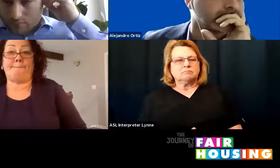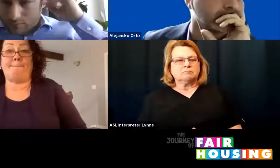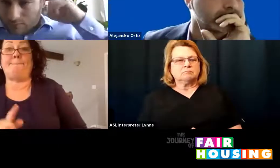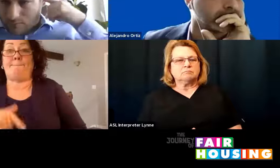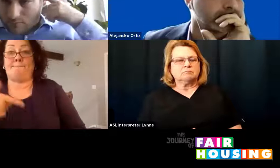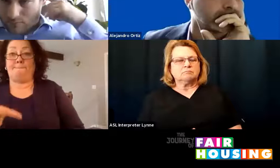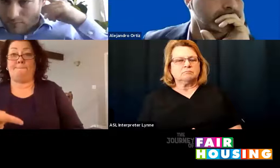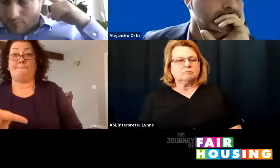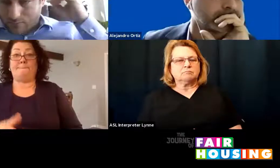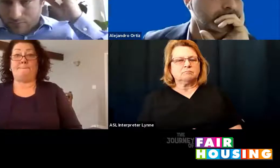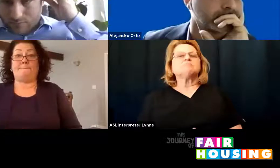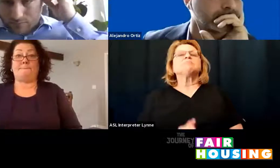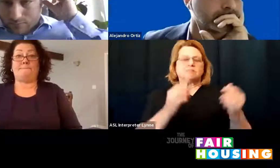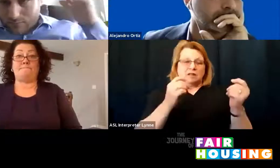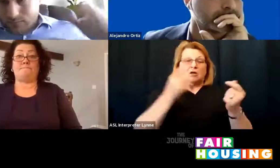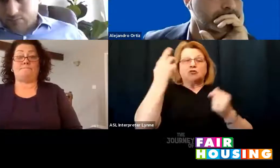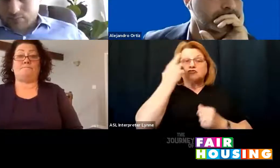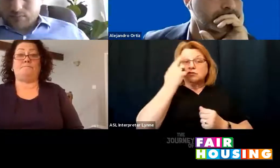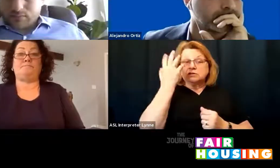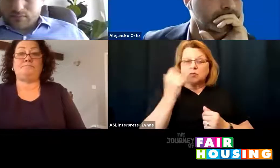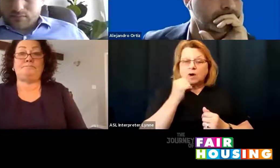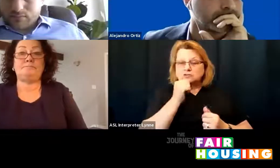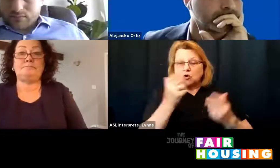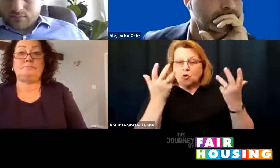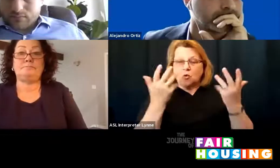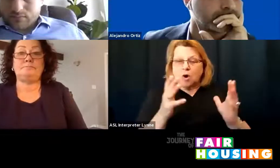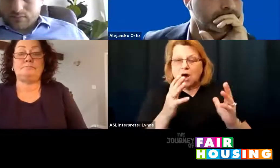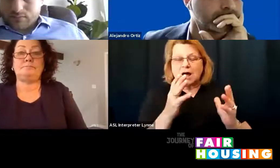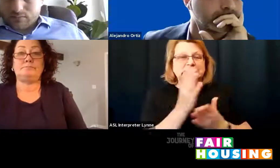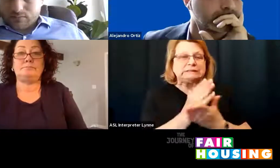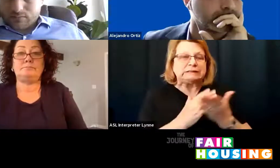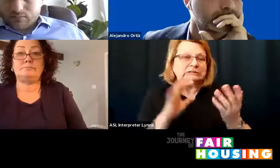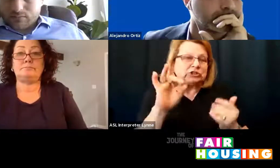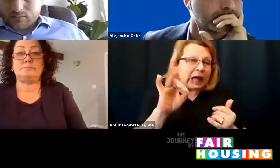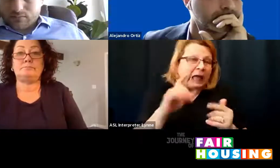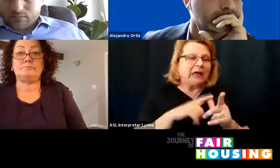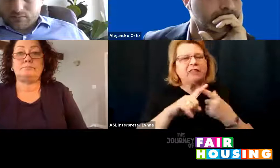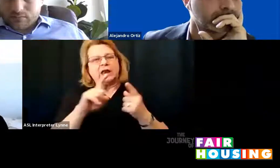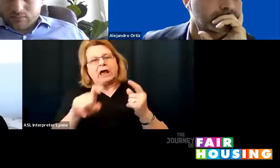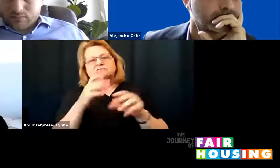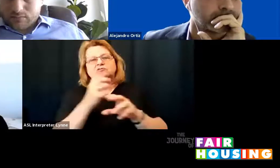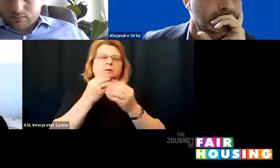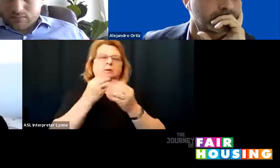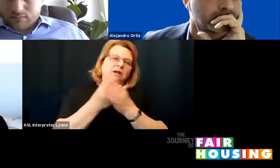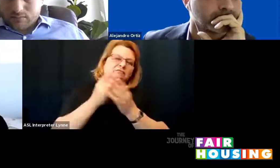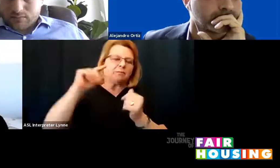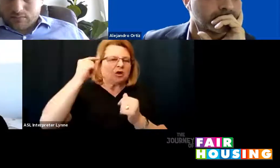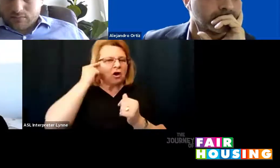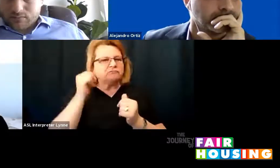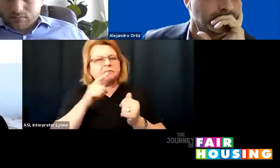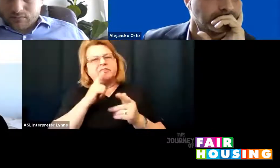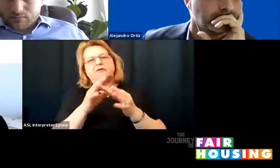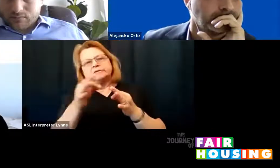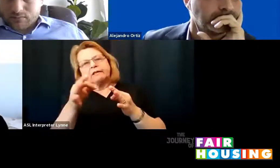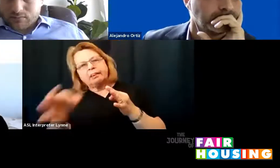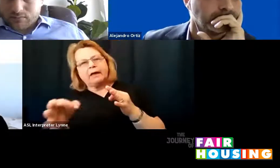Section 8, you know, recipients is because I have to get the money from the government and there are delays and there are issues with repairs